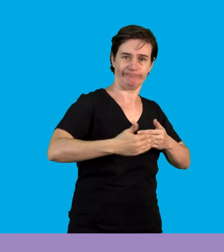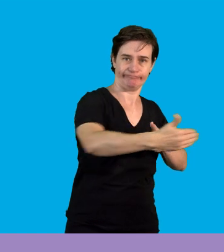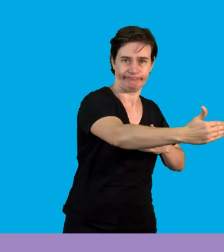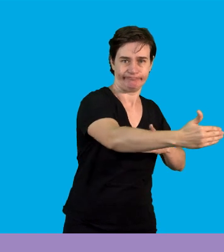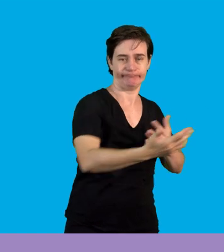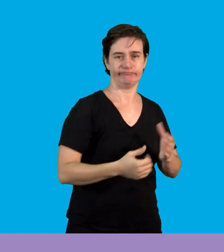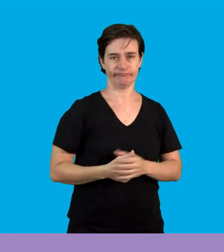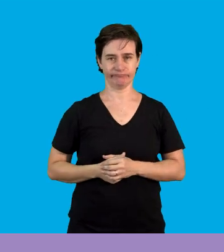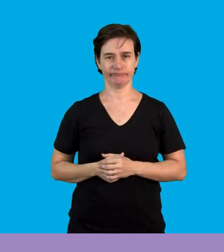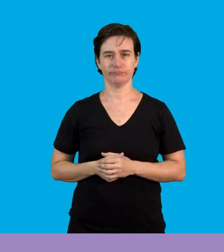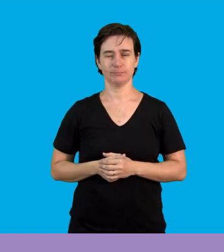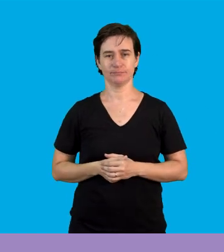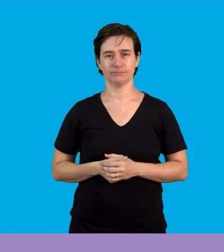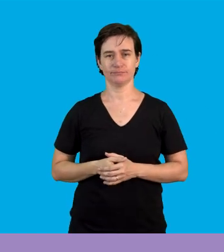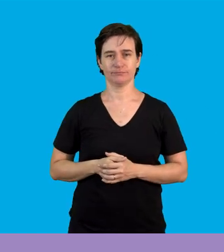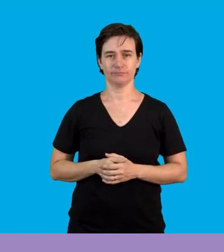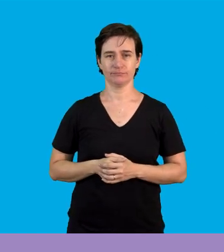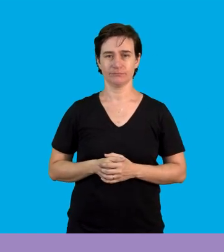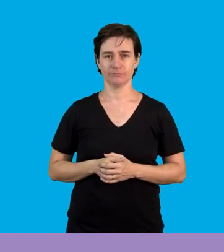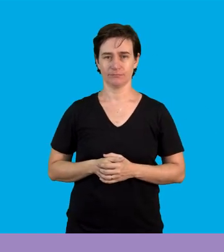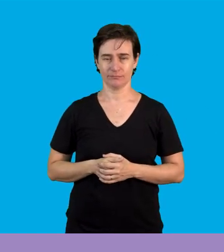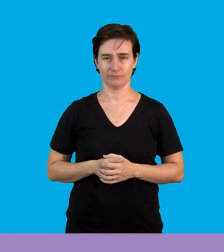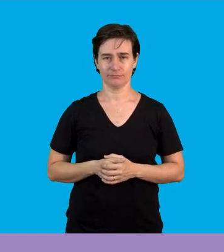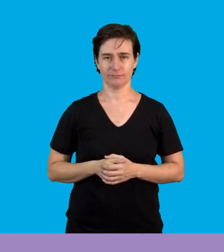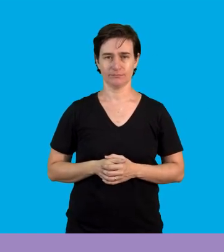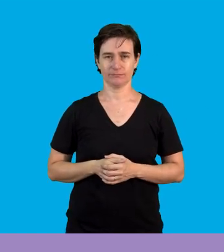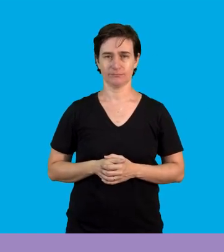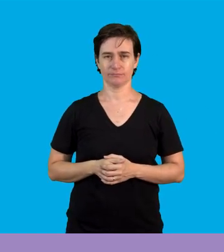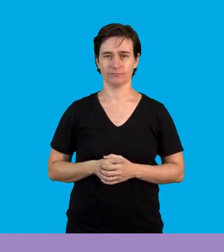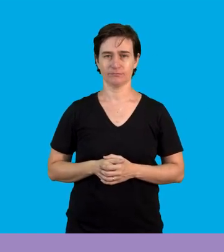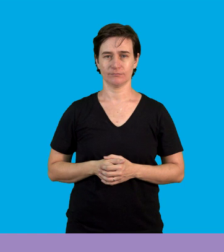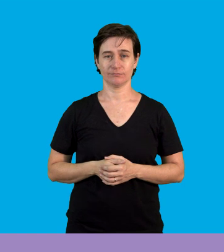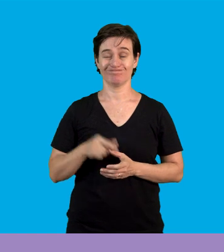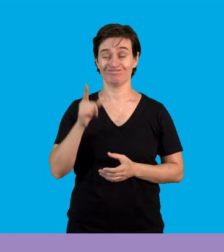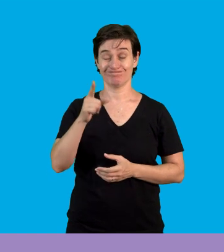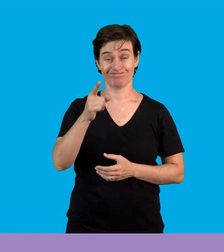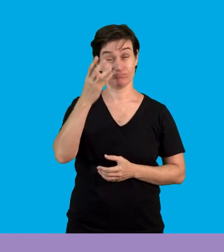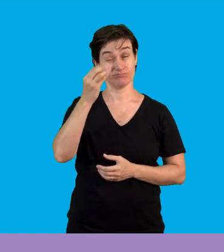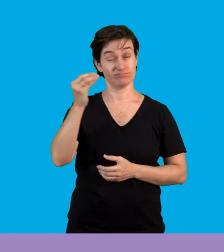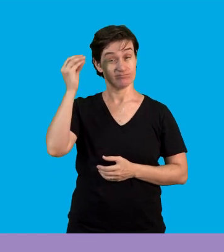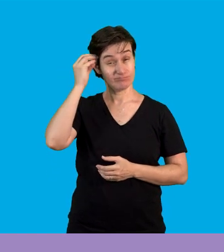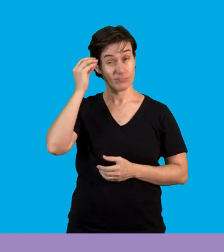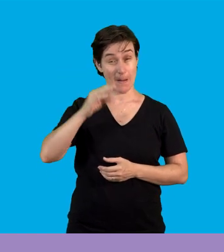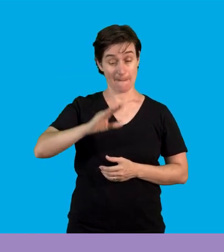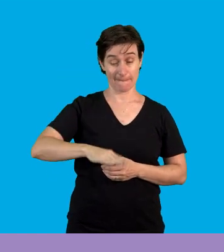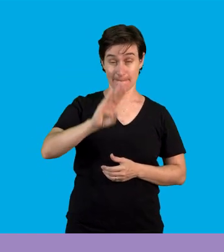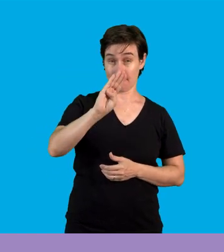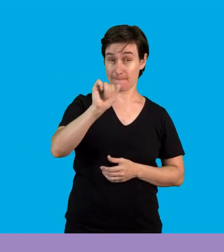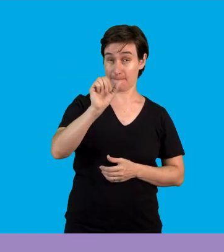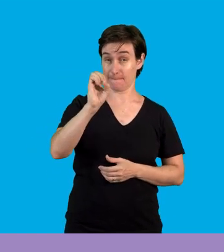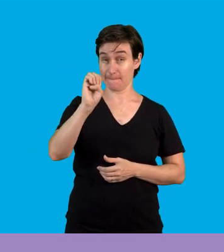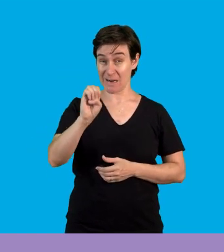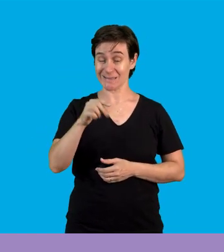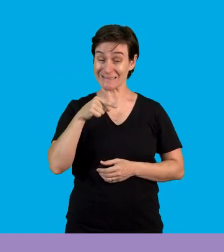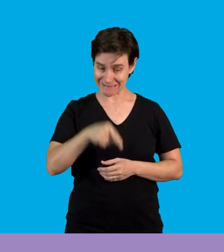that part of our prism, and that is going to be the height. So remember, the base is going to